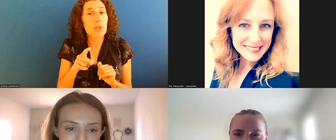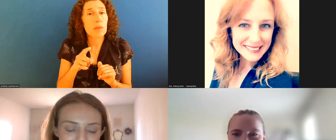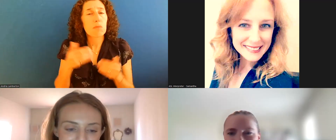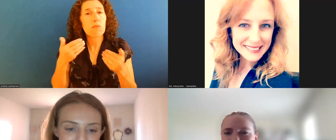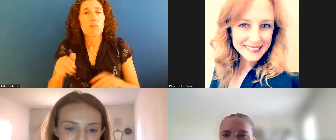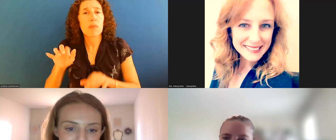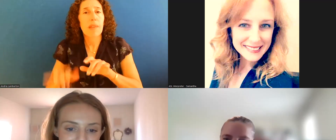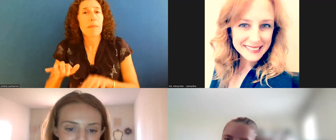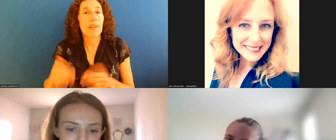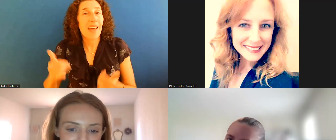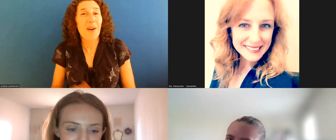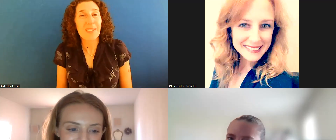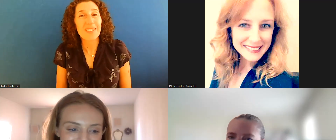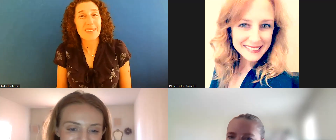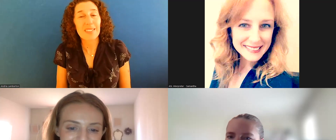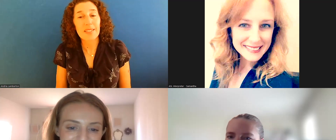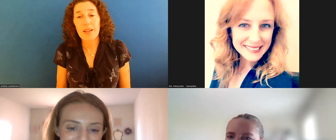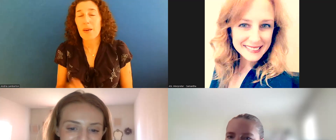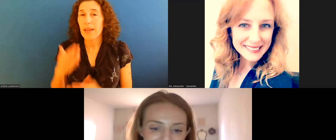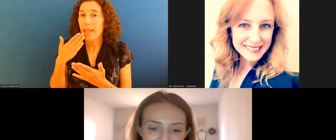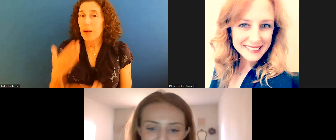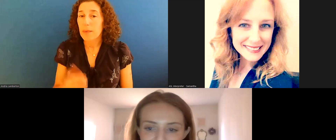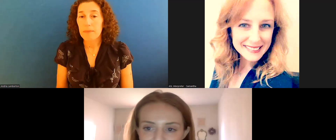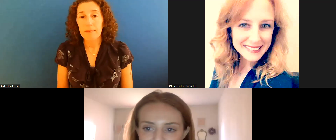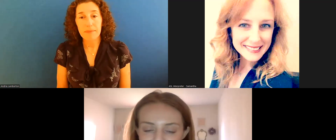Thank you all. Right.